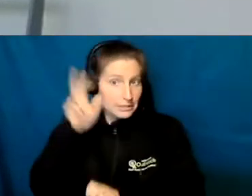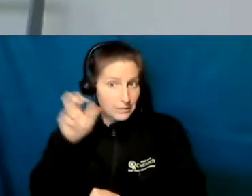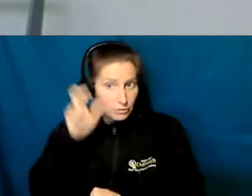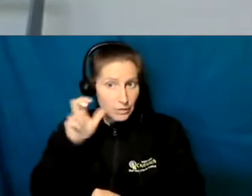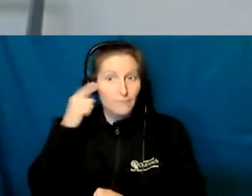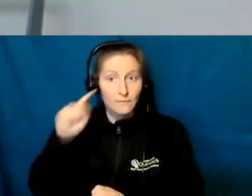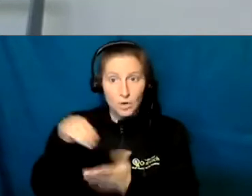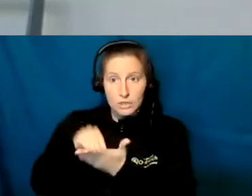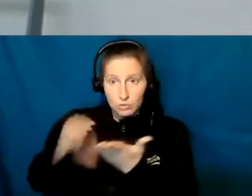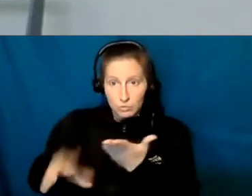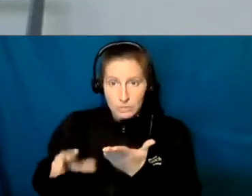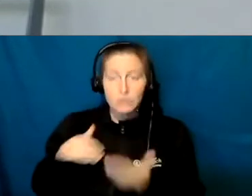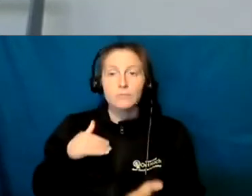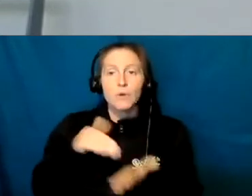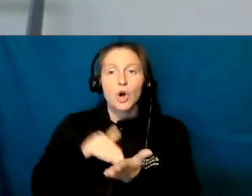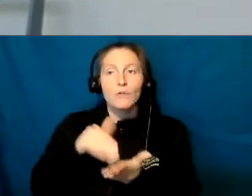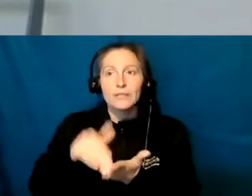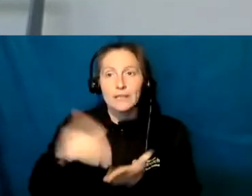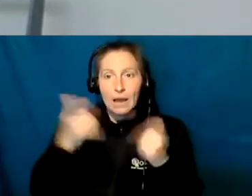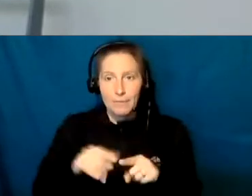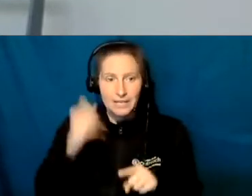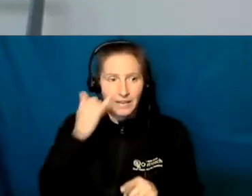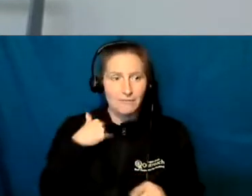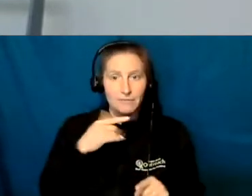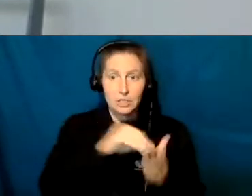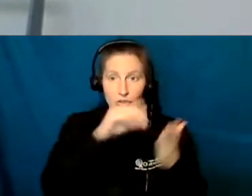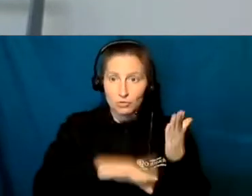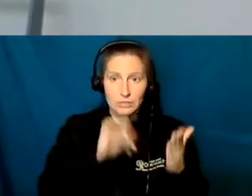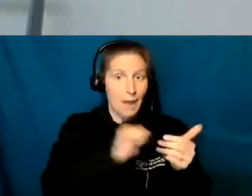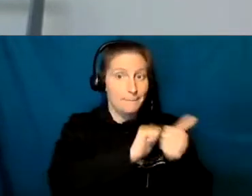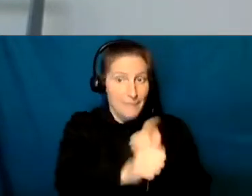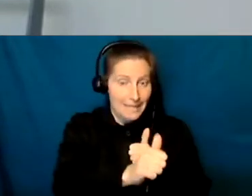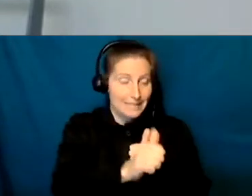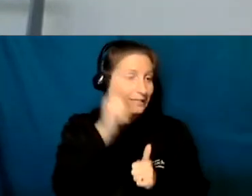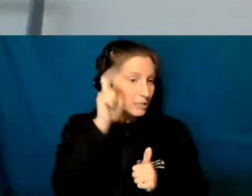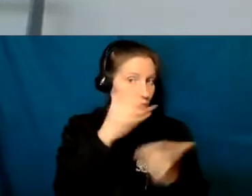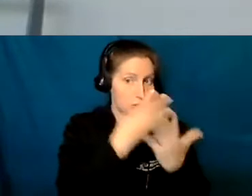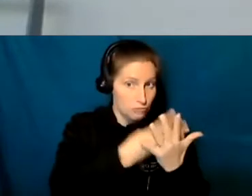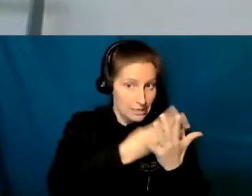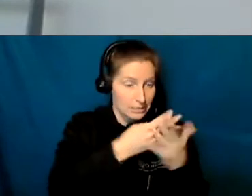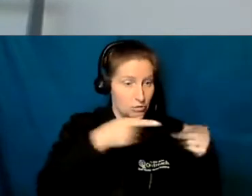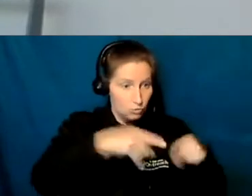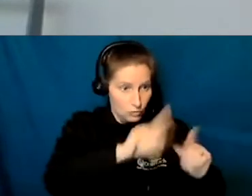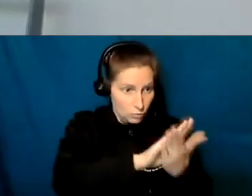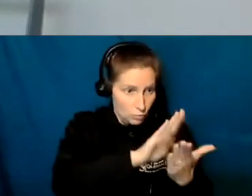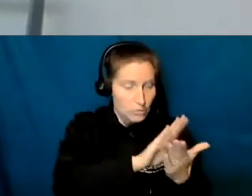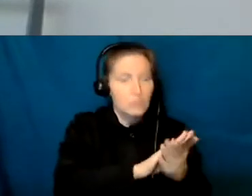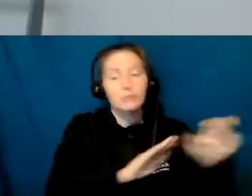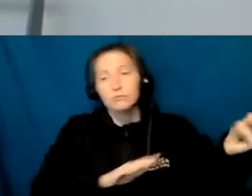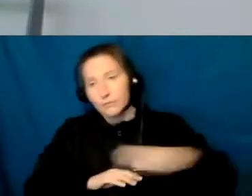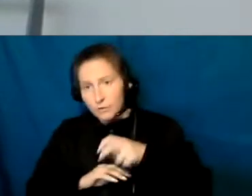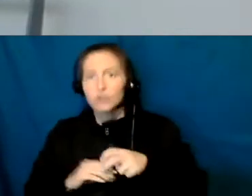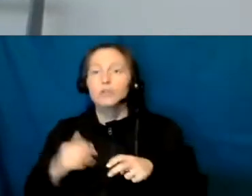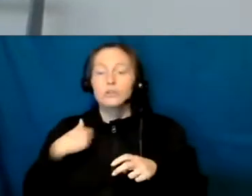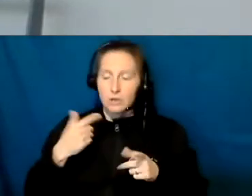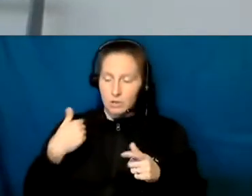oftentimes students are referred to us if they don't pass a hearing screening in school, and we can provide them with an audiology